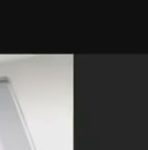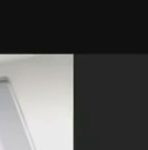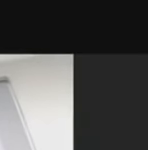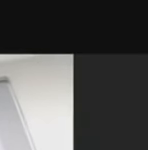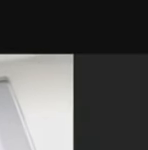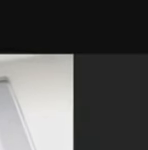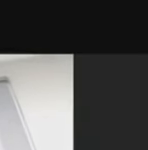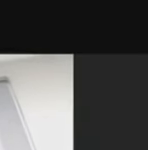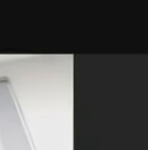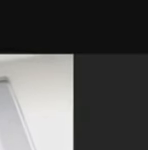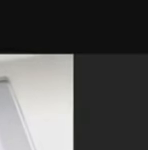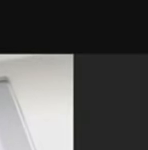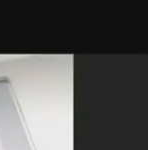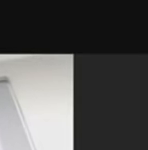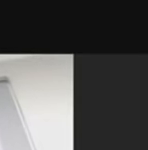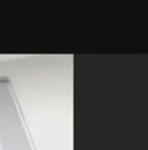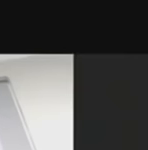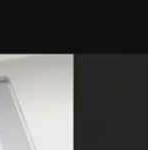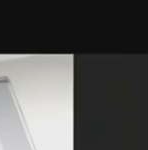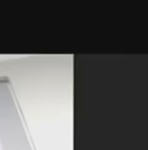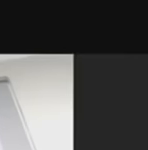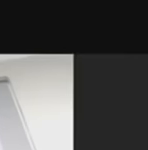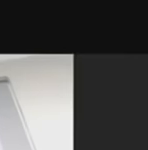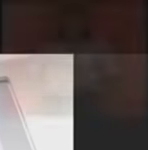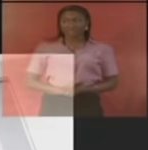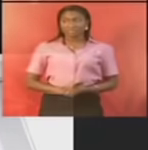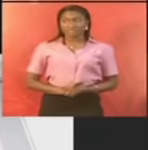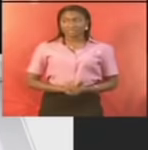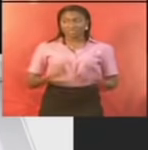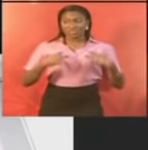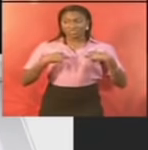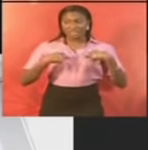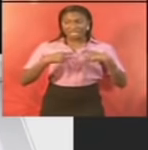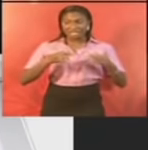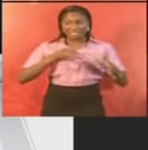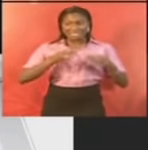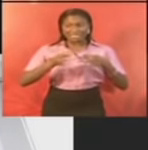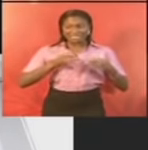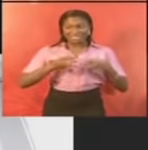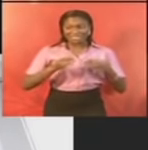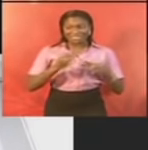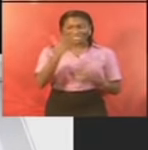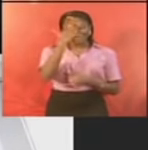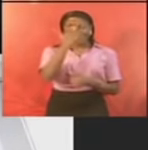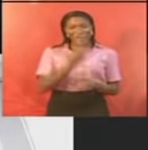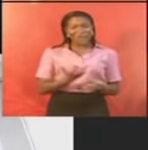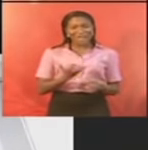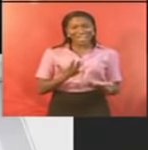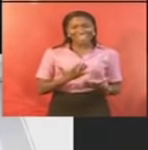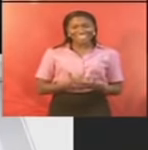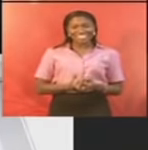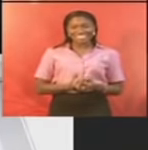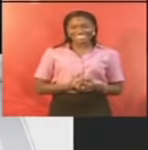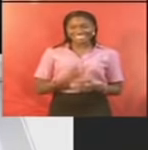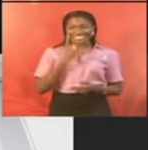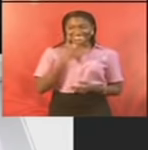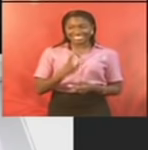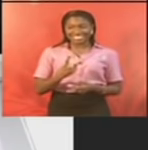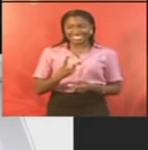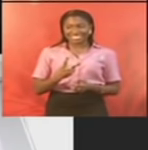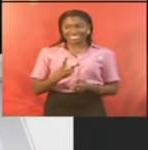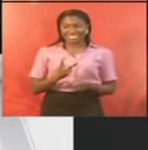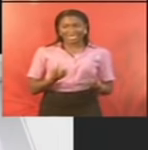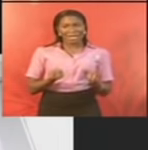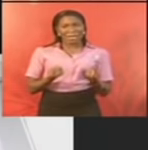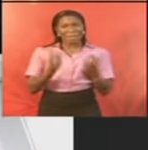number. We saw 5 being recorded. Do you have an explanation as to why all of a sudden we've seen this jump in